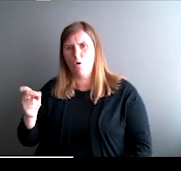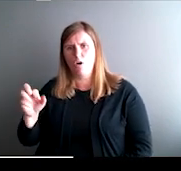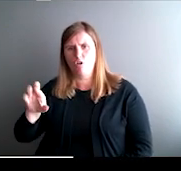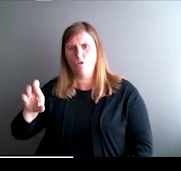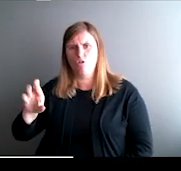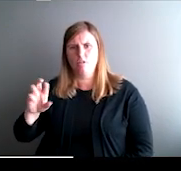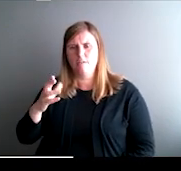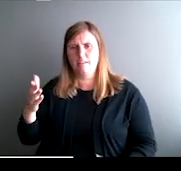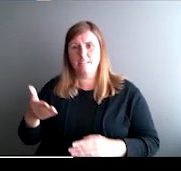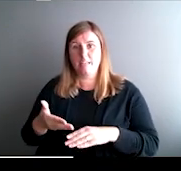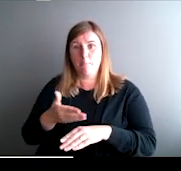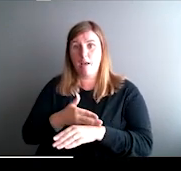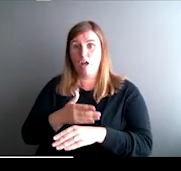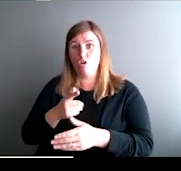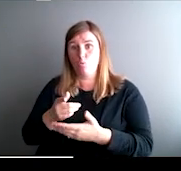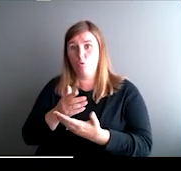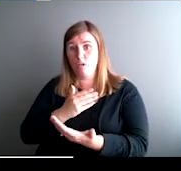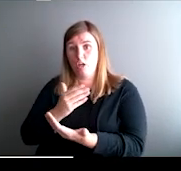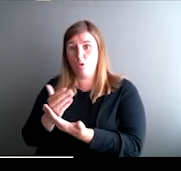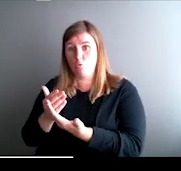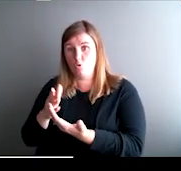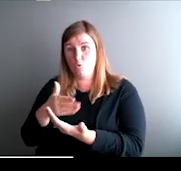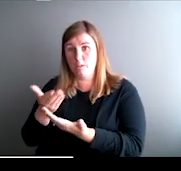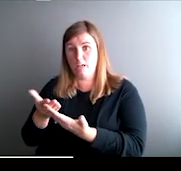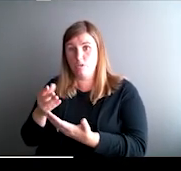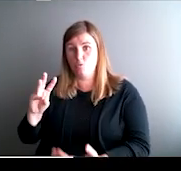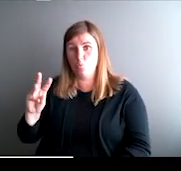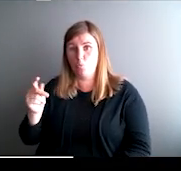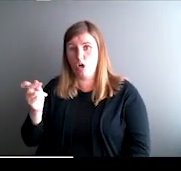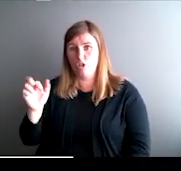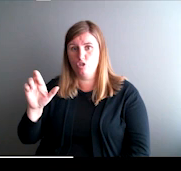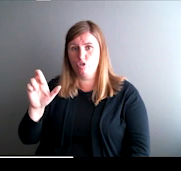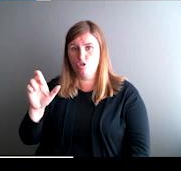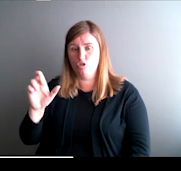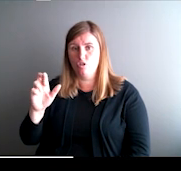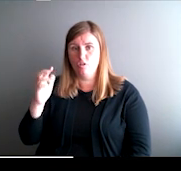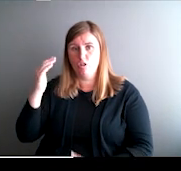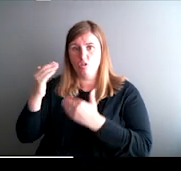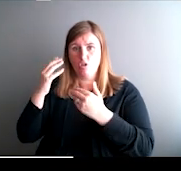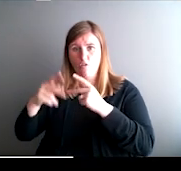things get better the closer you get to water, to the adult form.